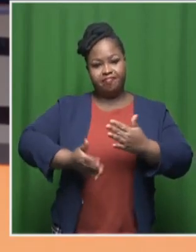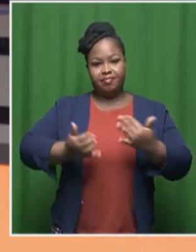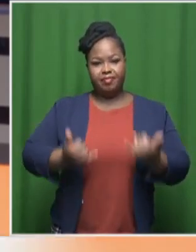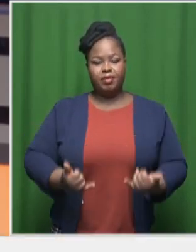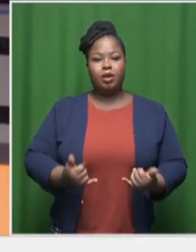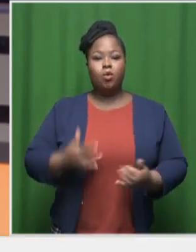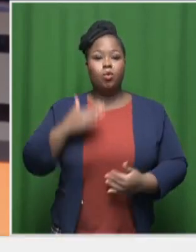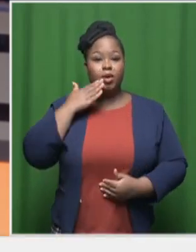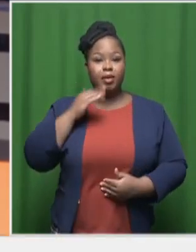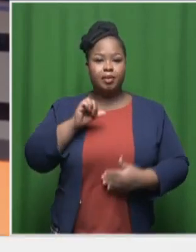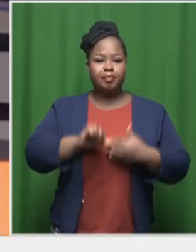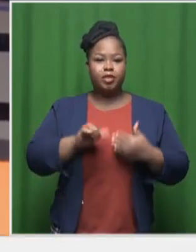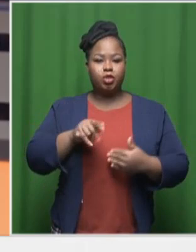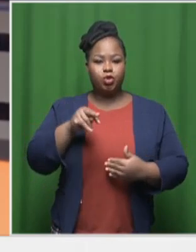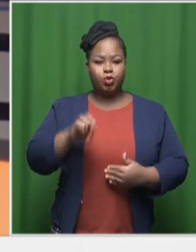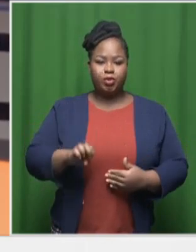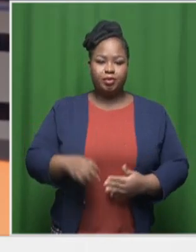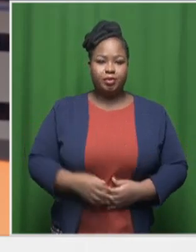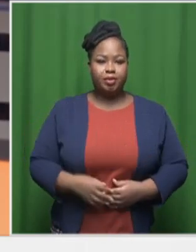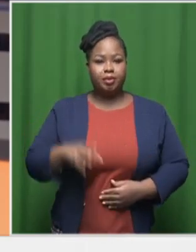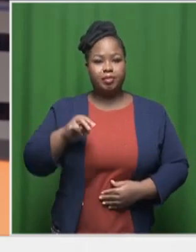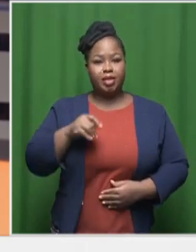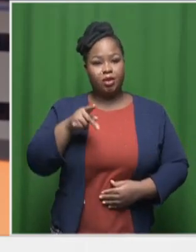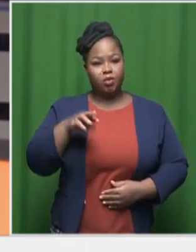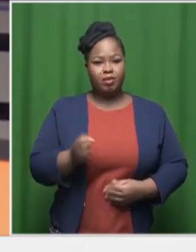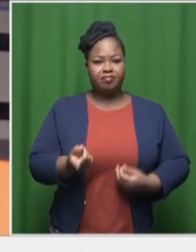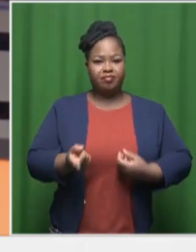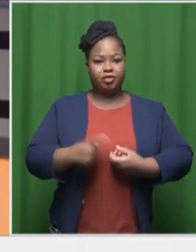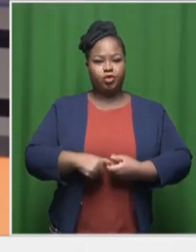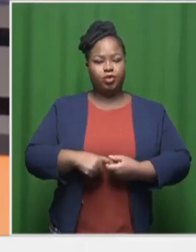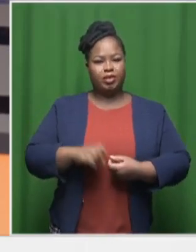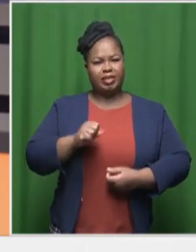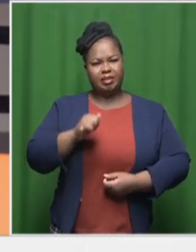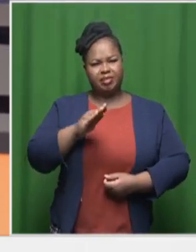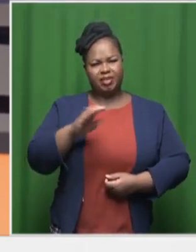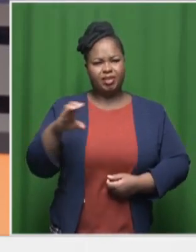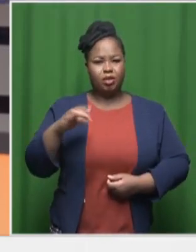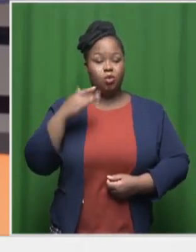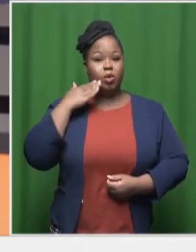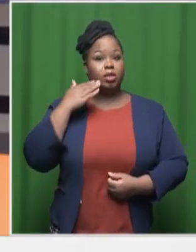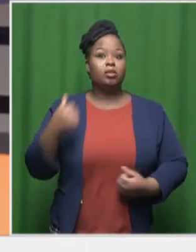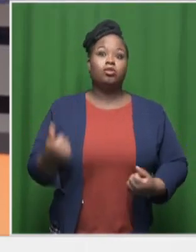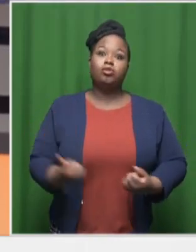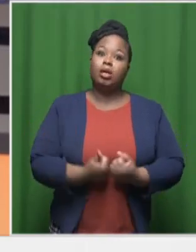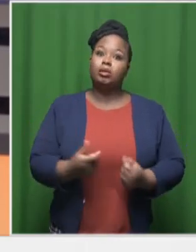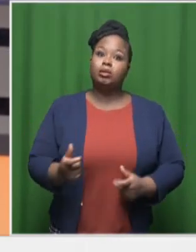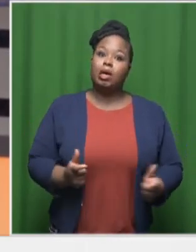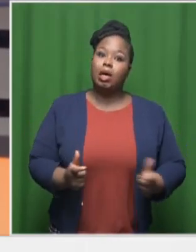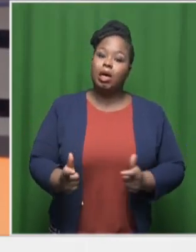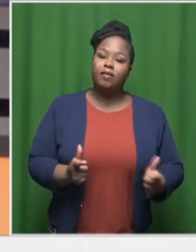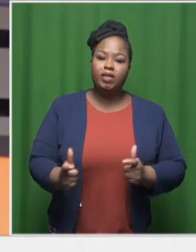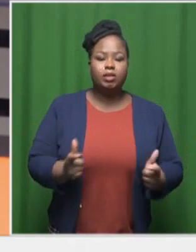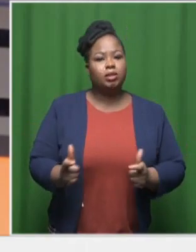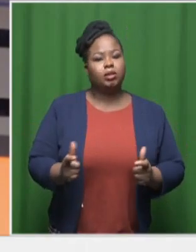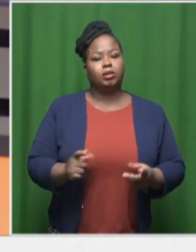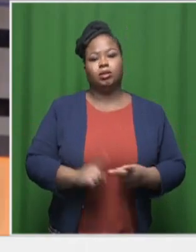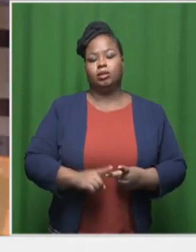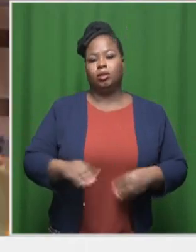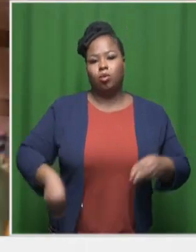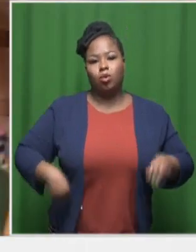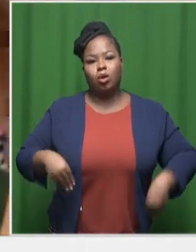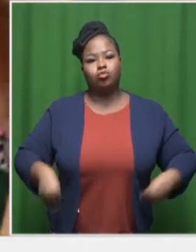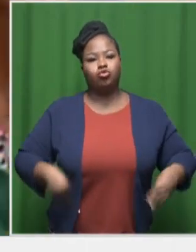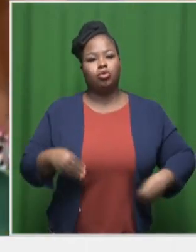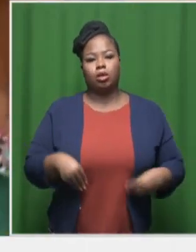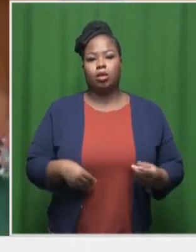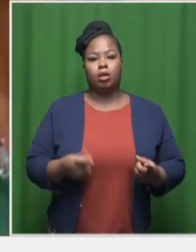the end of this month. Now, Mxakwe joined the SABC at a time when it was facing governance failures, corruption,